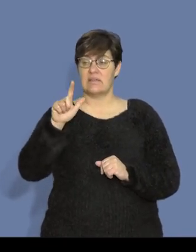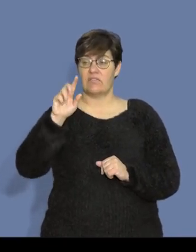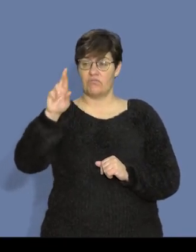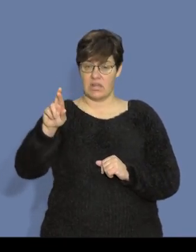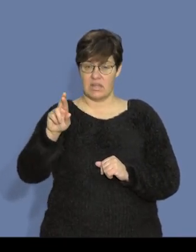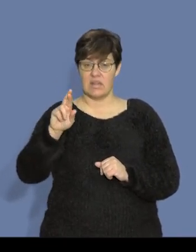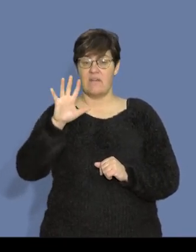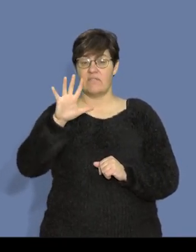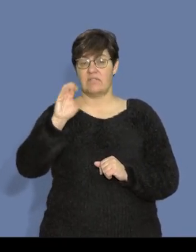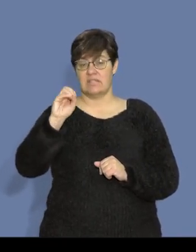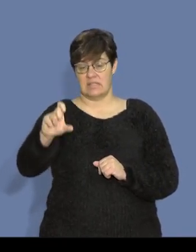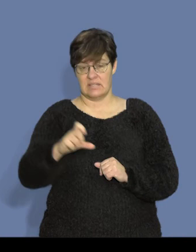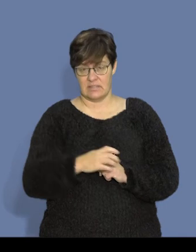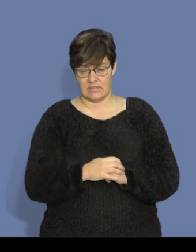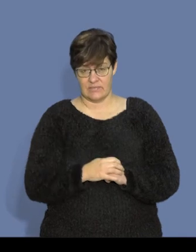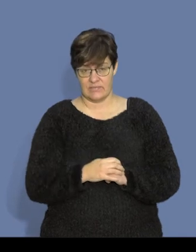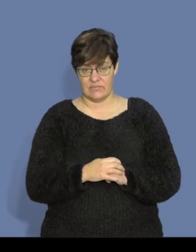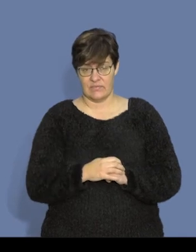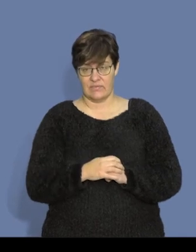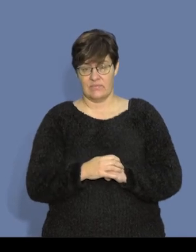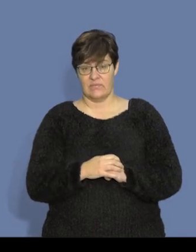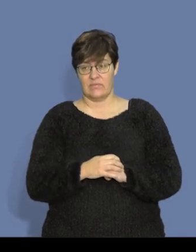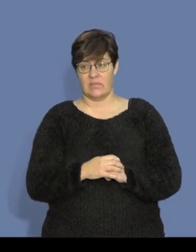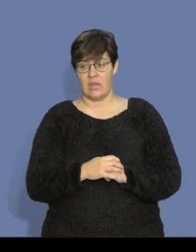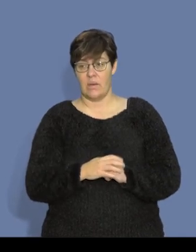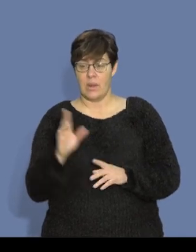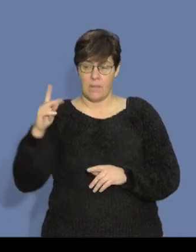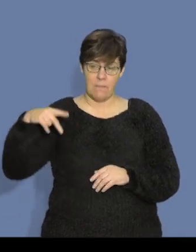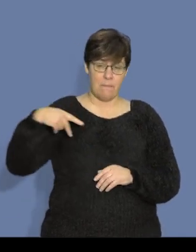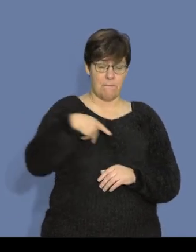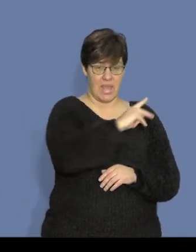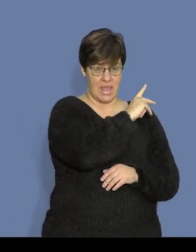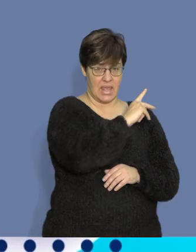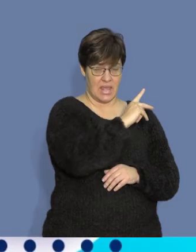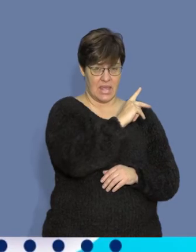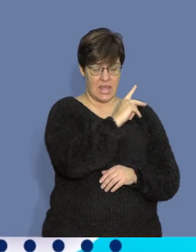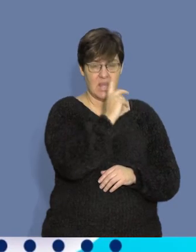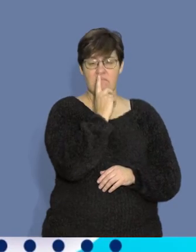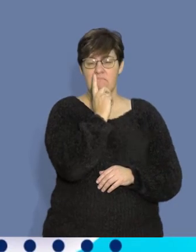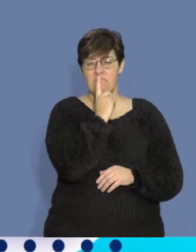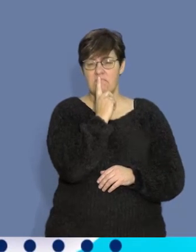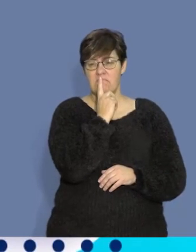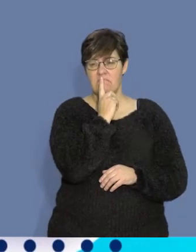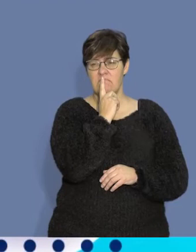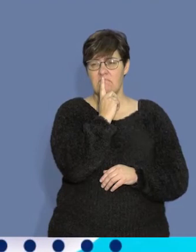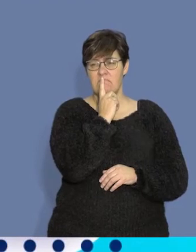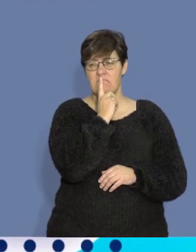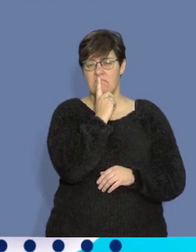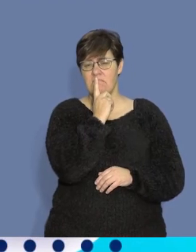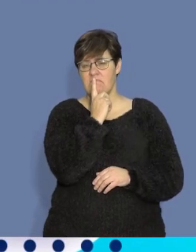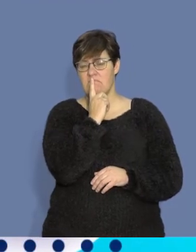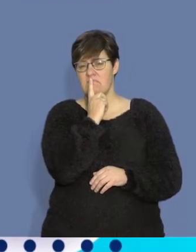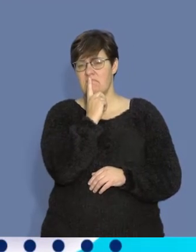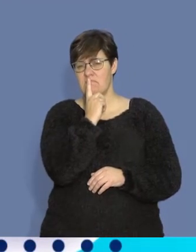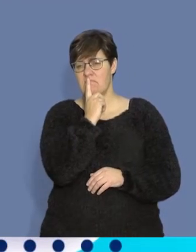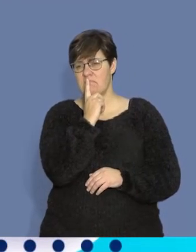184,867 Rand and 50 cents. So the amount is payable to SARS. A question arises,